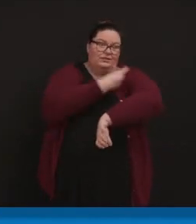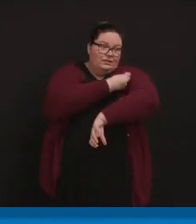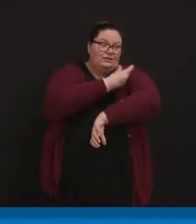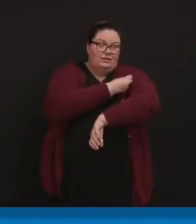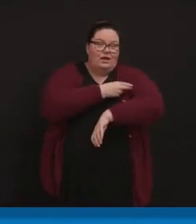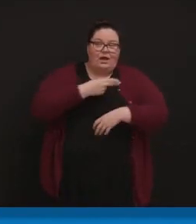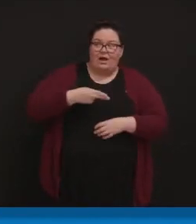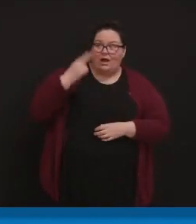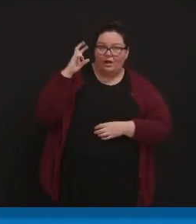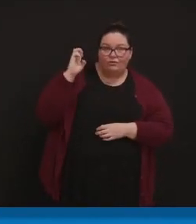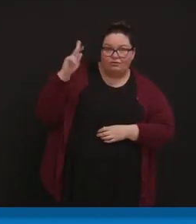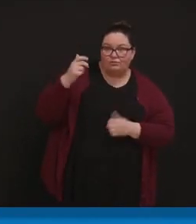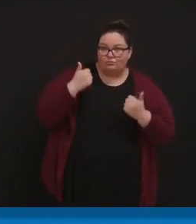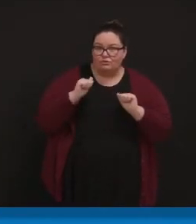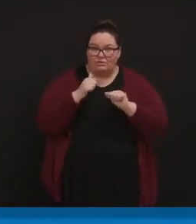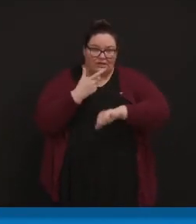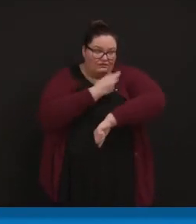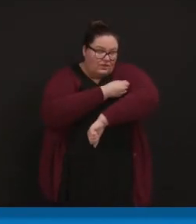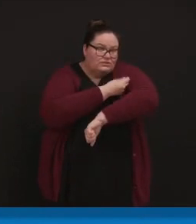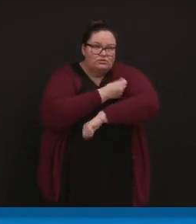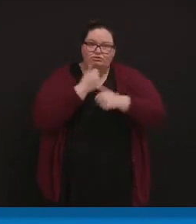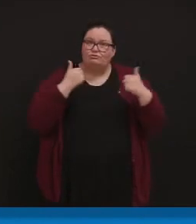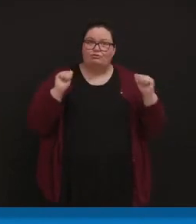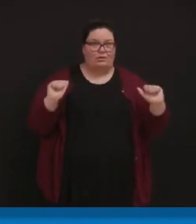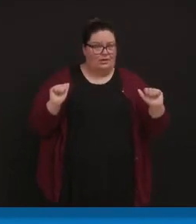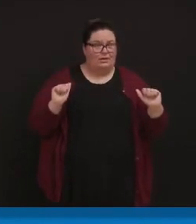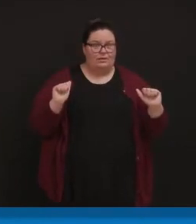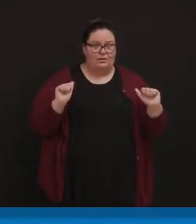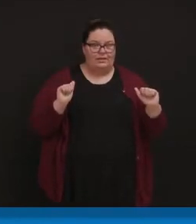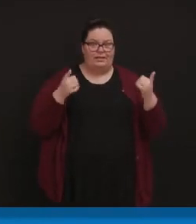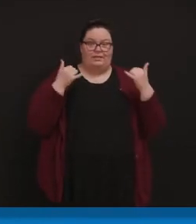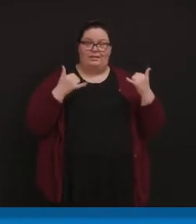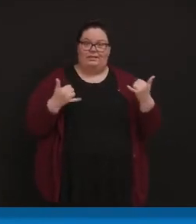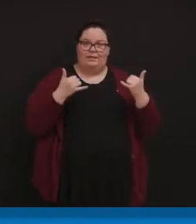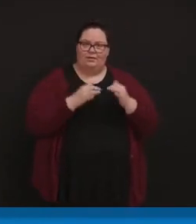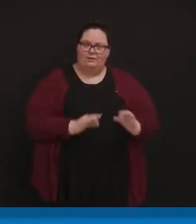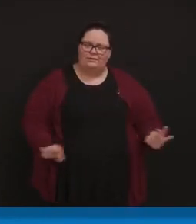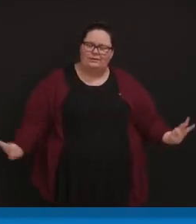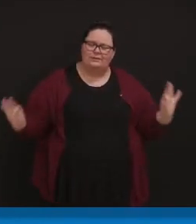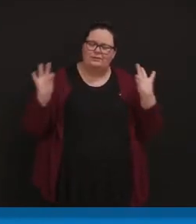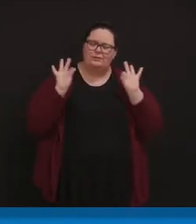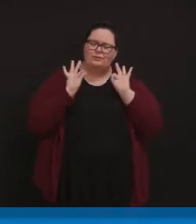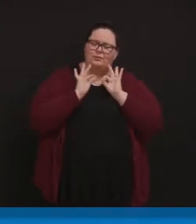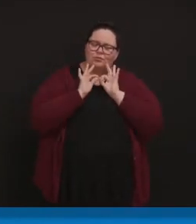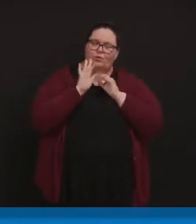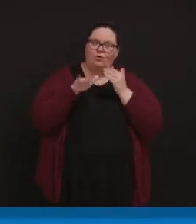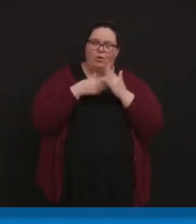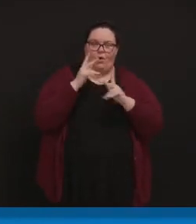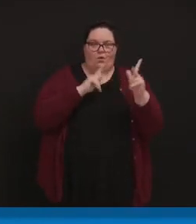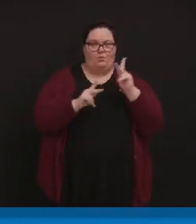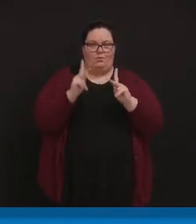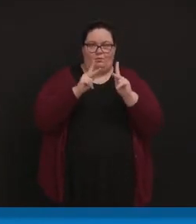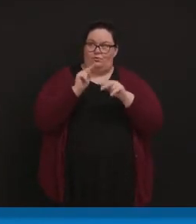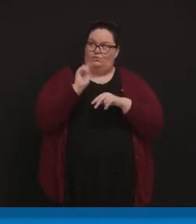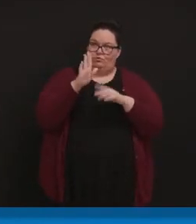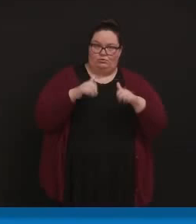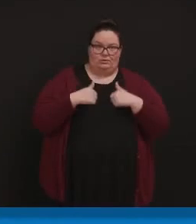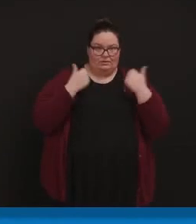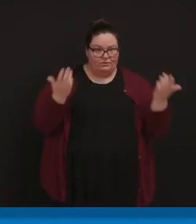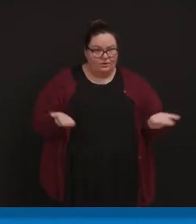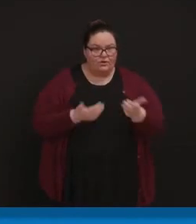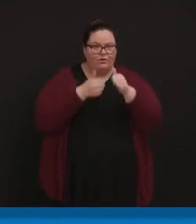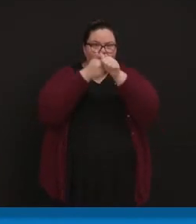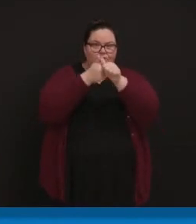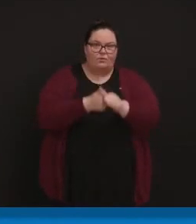at highest risk from COVID-19. Now, more than ever, it is absolutely vital that every New Brunswicker follows public health guidance and